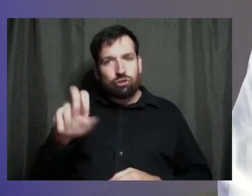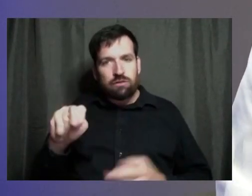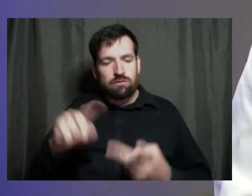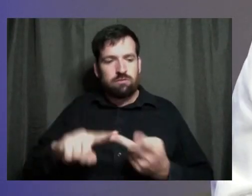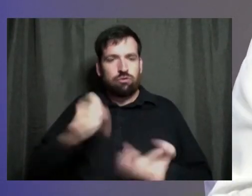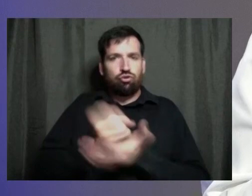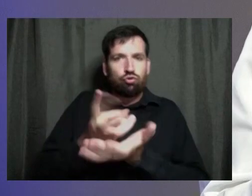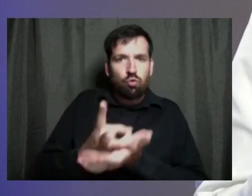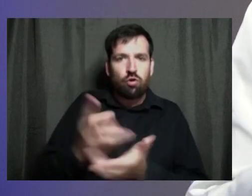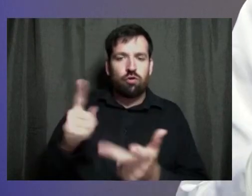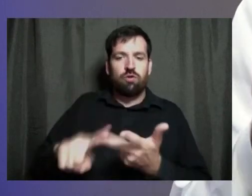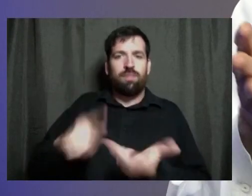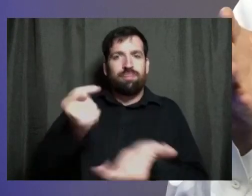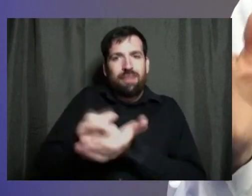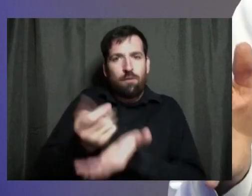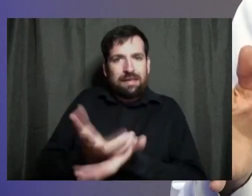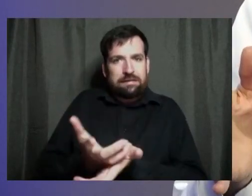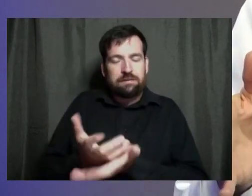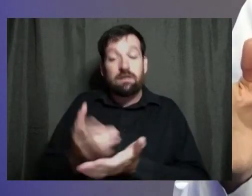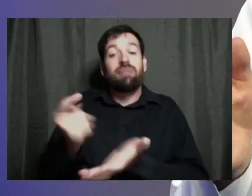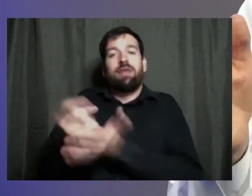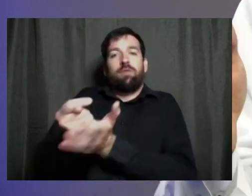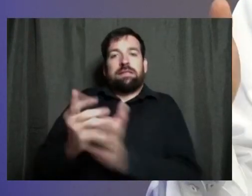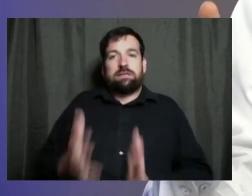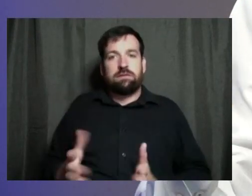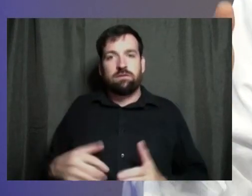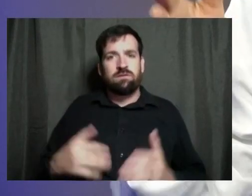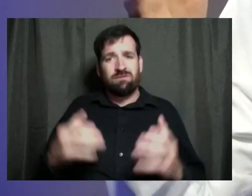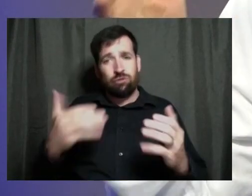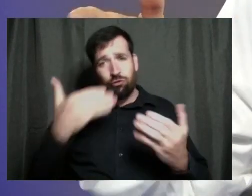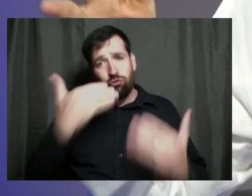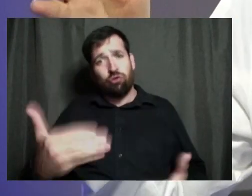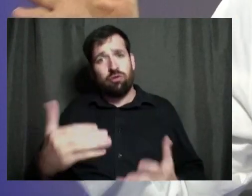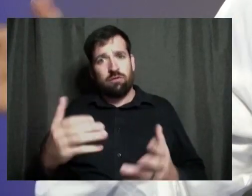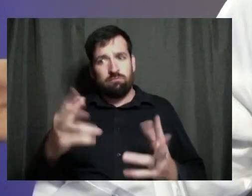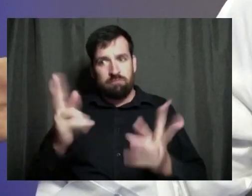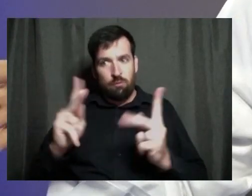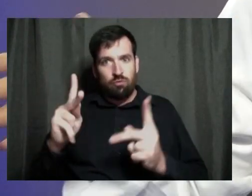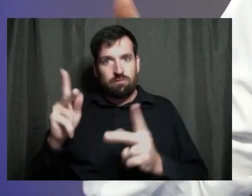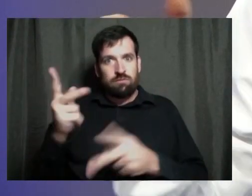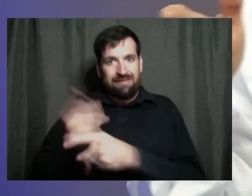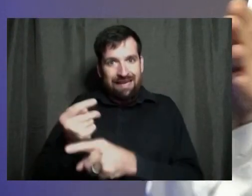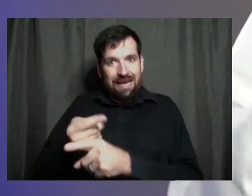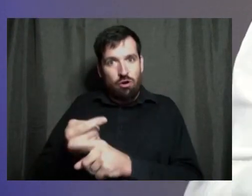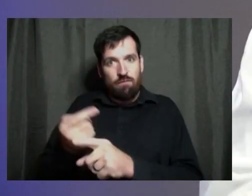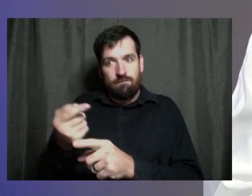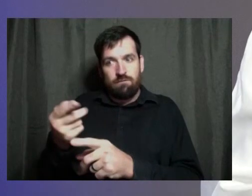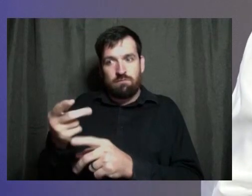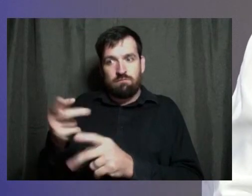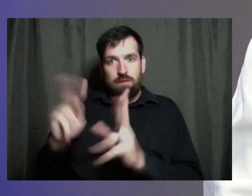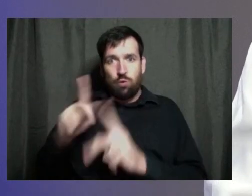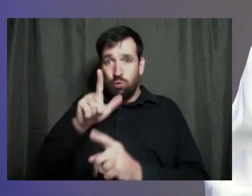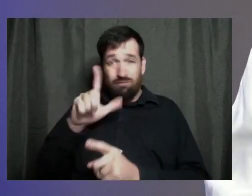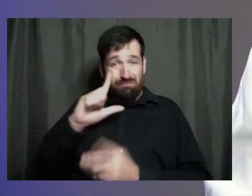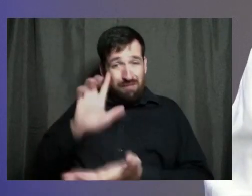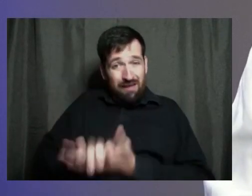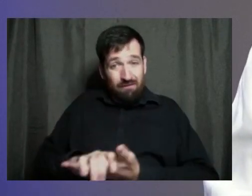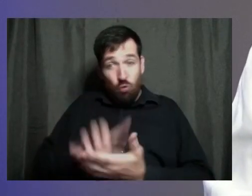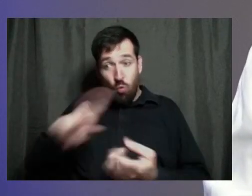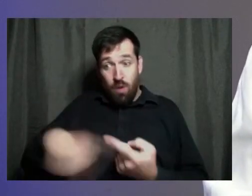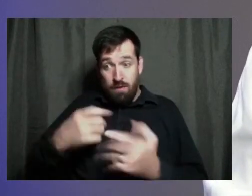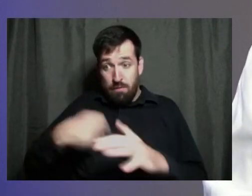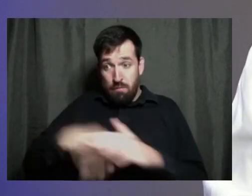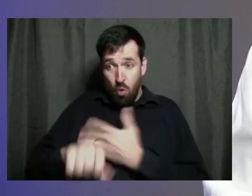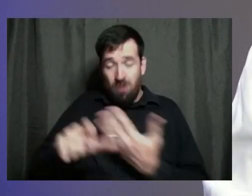therapist. We have people who are really geared to taking care of people who thought they were going to die from the day they were born. And I think the same thing's true. You get